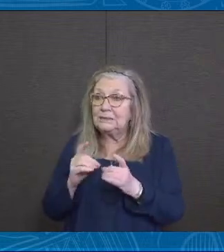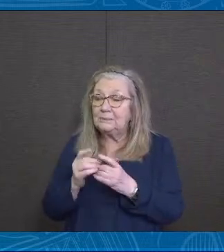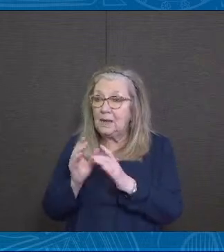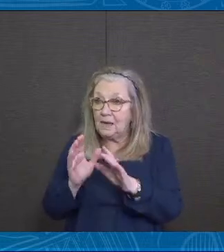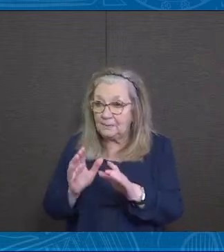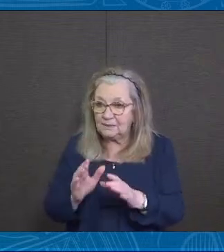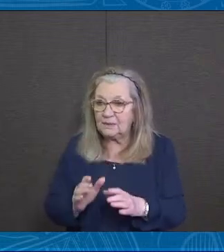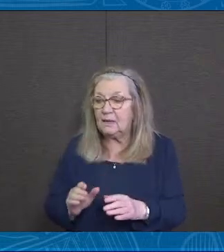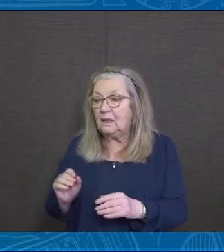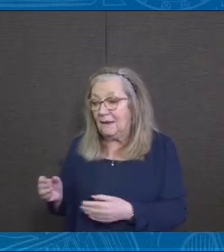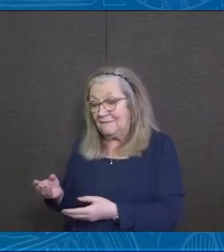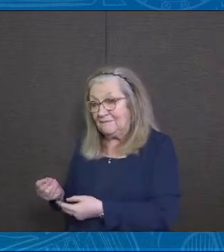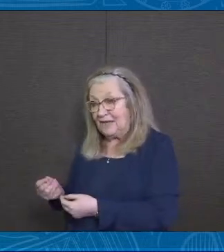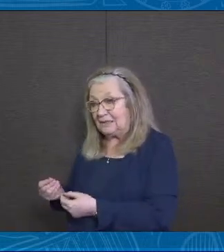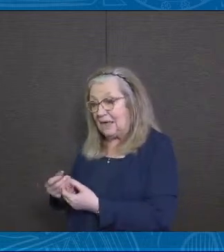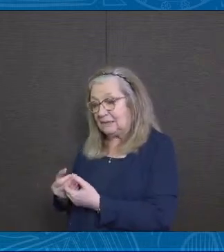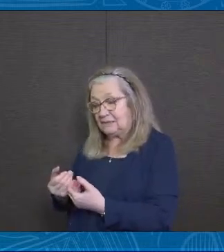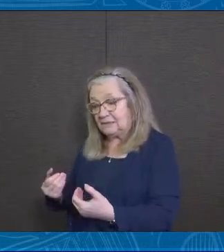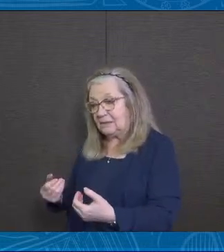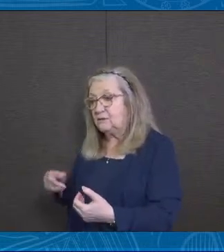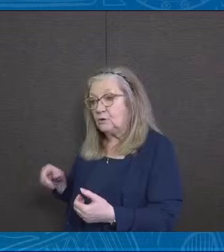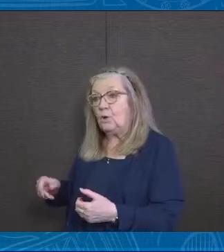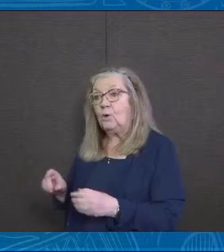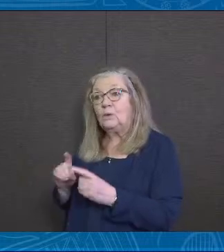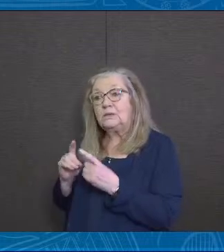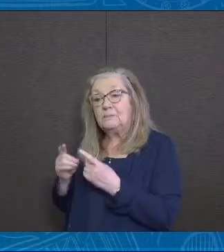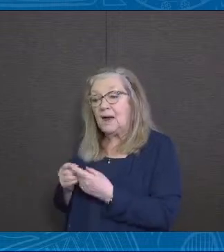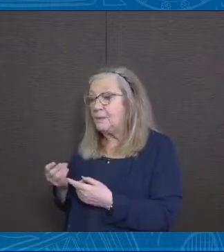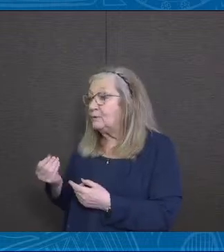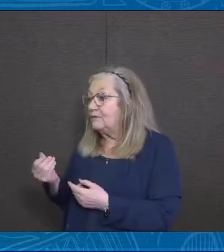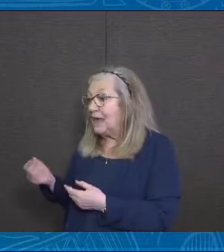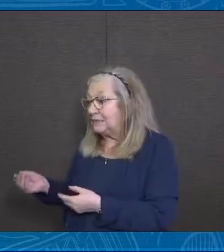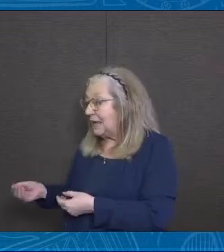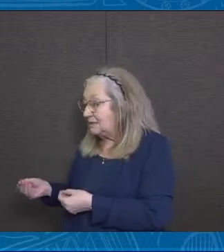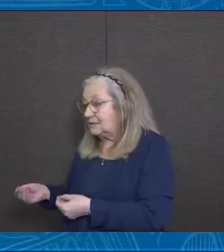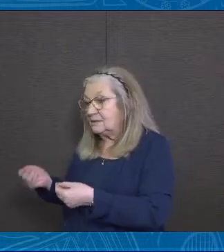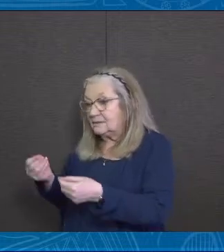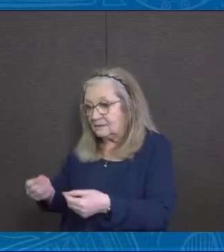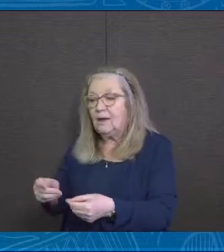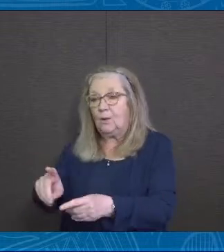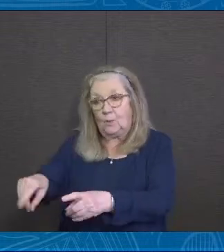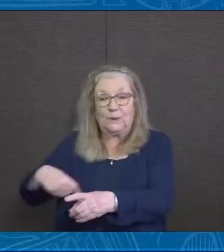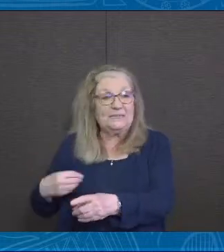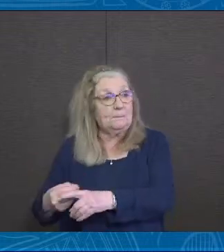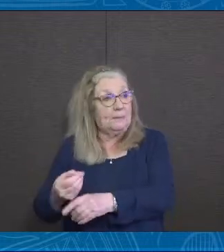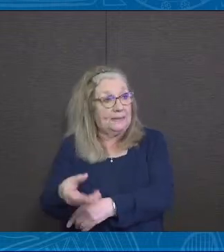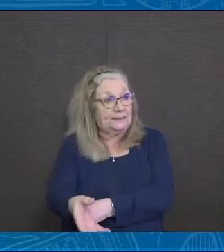The Department of Finance raises the money and then we spend the money, just to provide